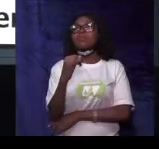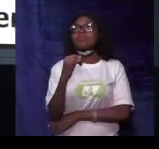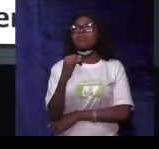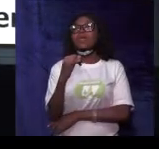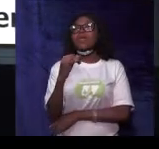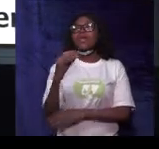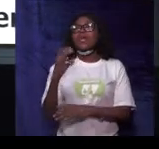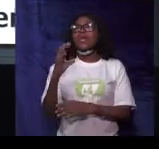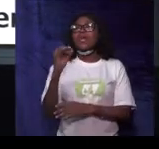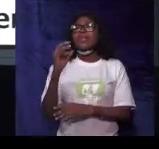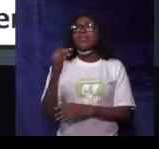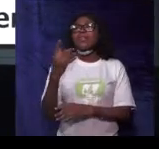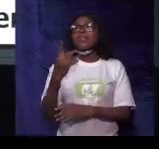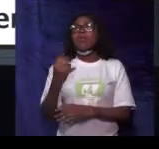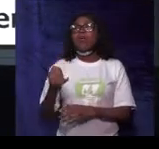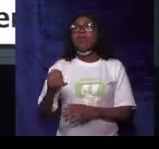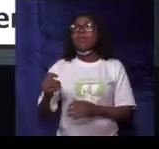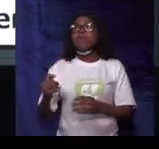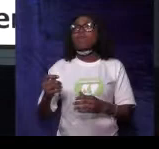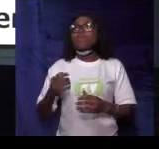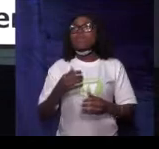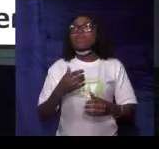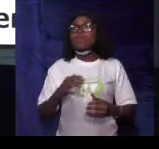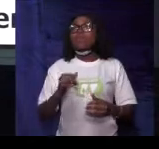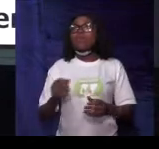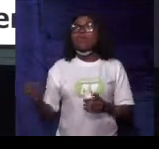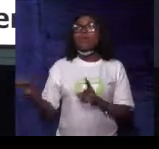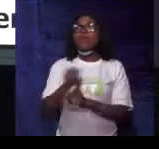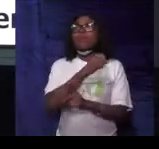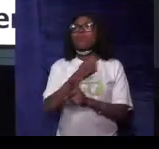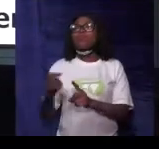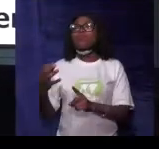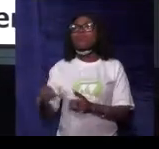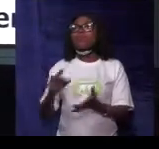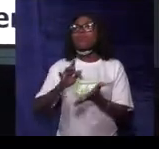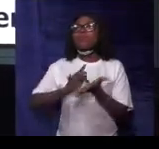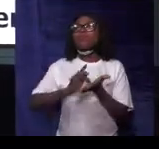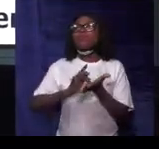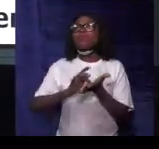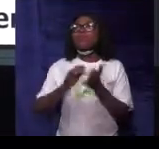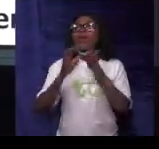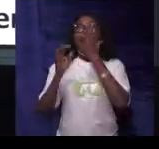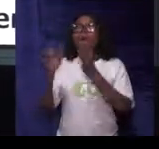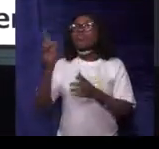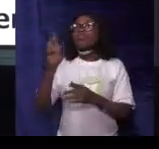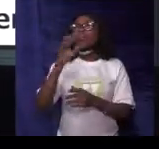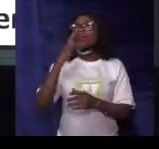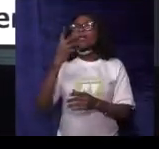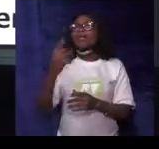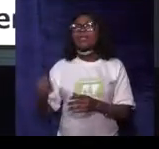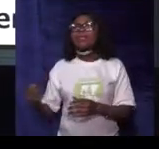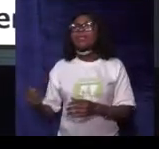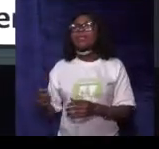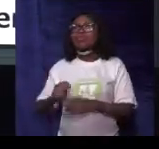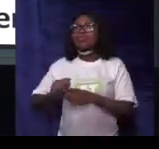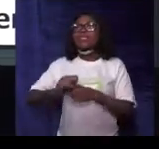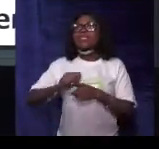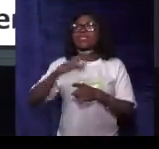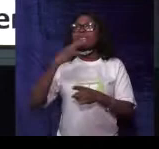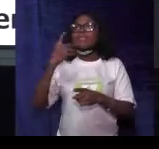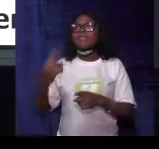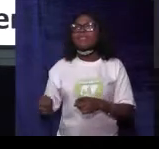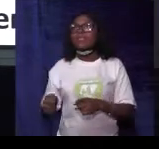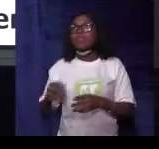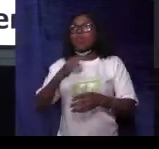question is, critical cases of abuse of drugs are usually treated at psychiatric hospitals